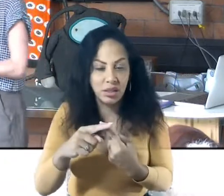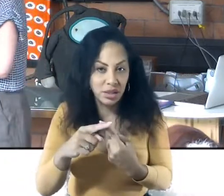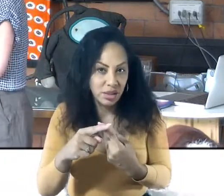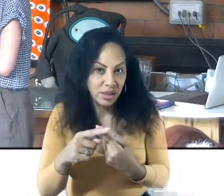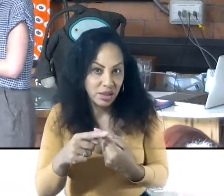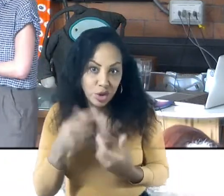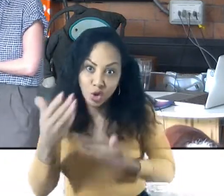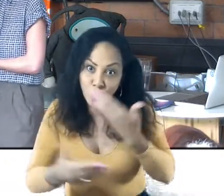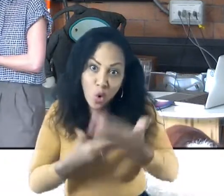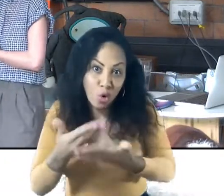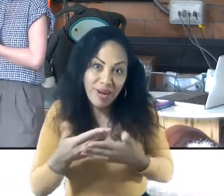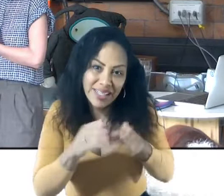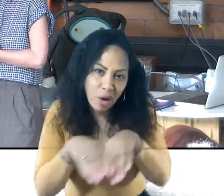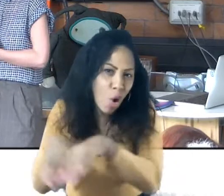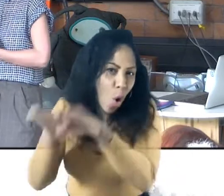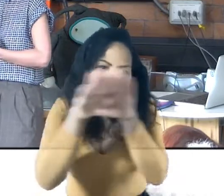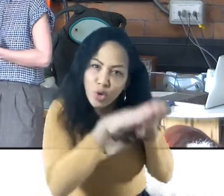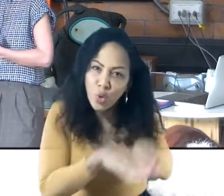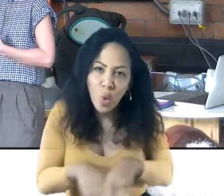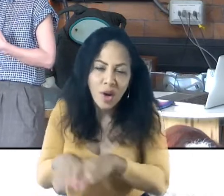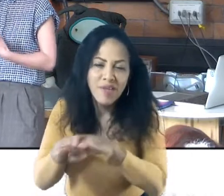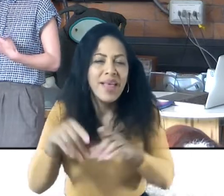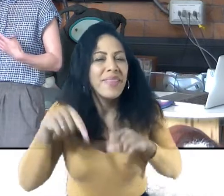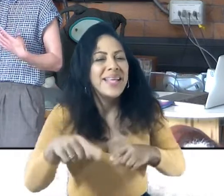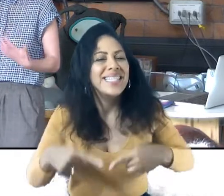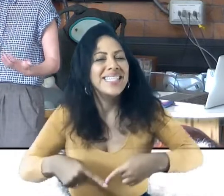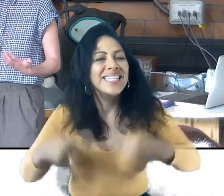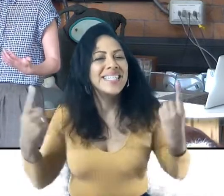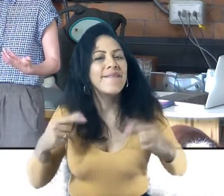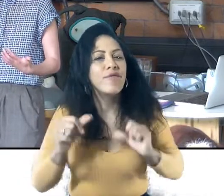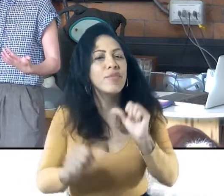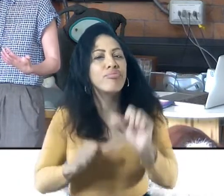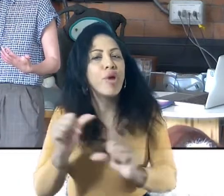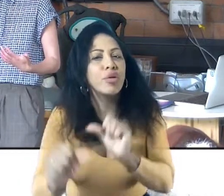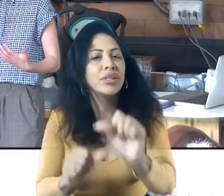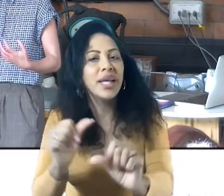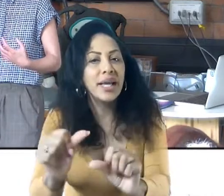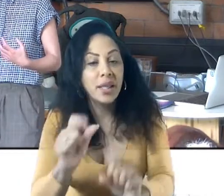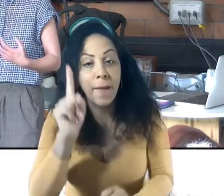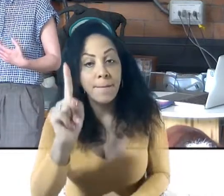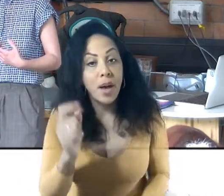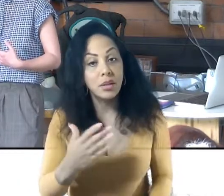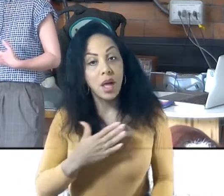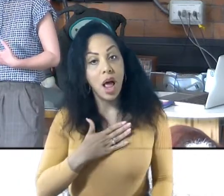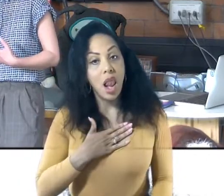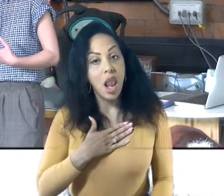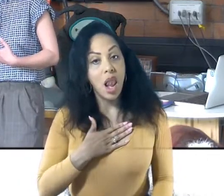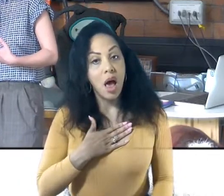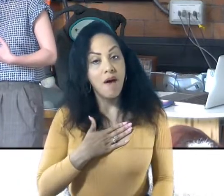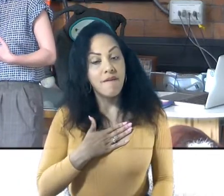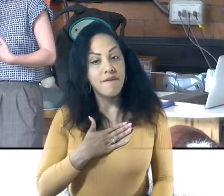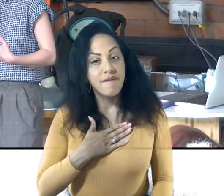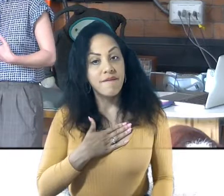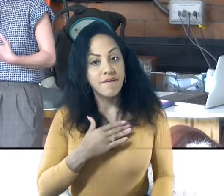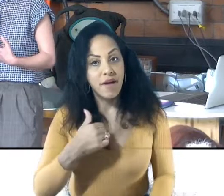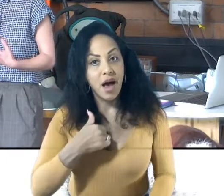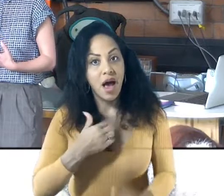And so this is a different process, but I do also love the idea that